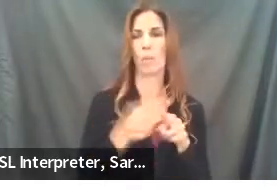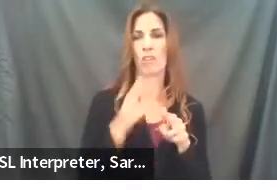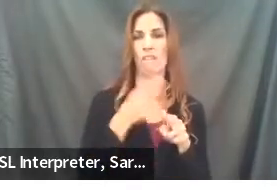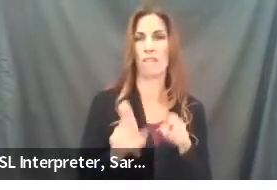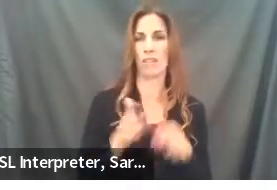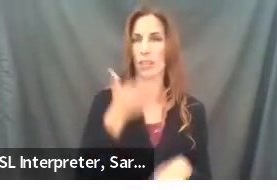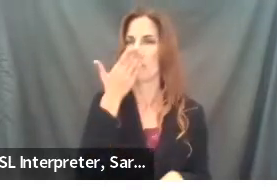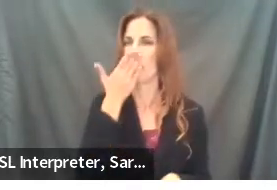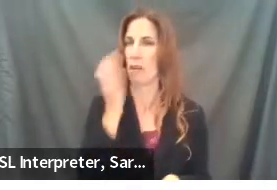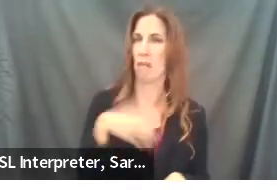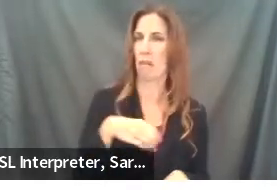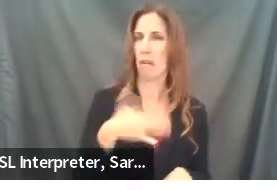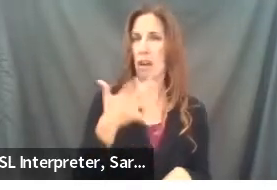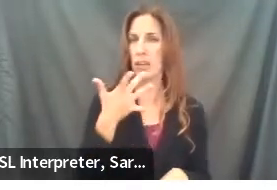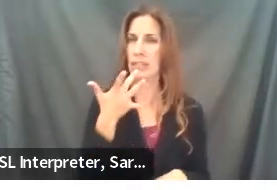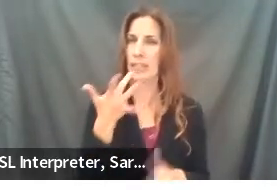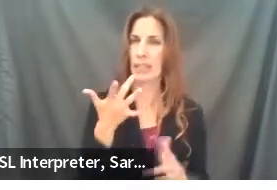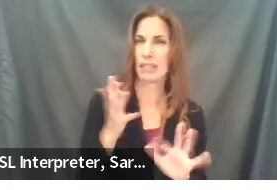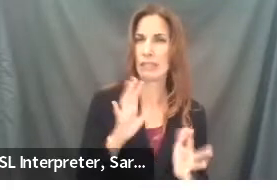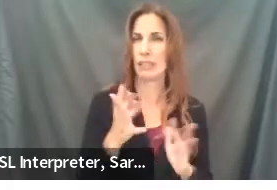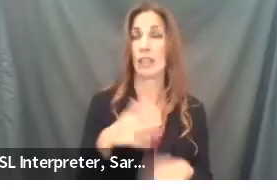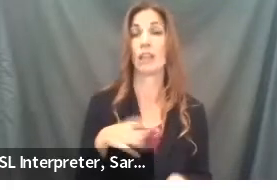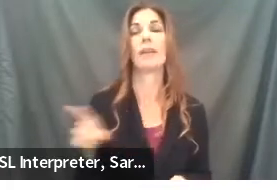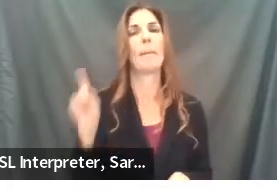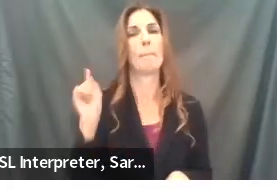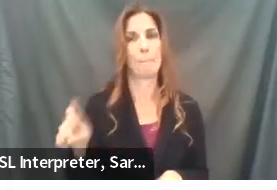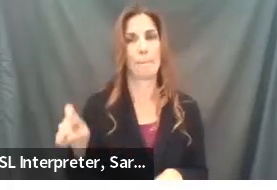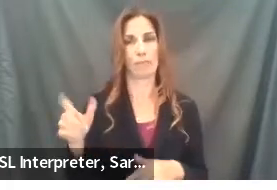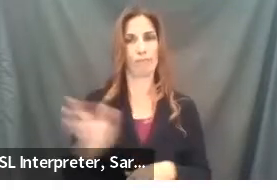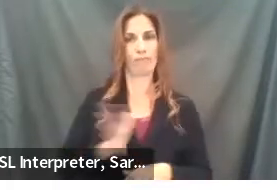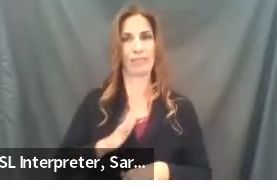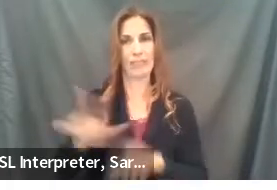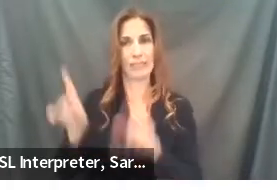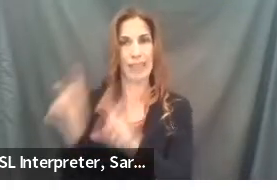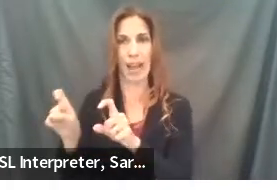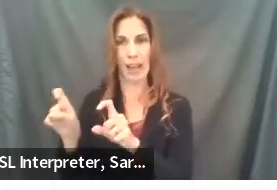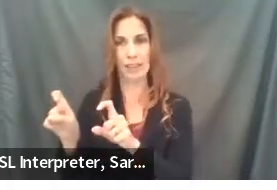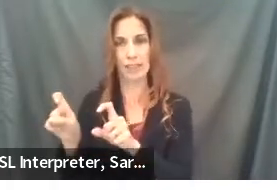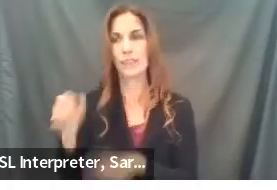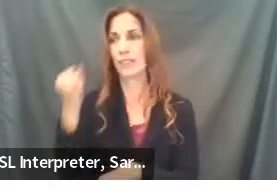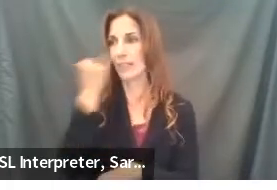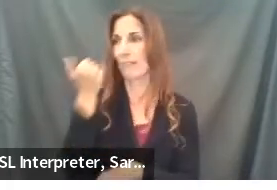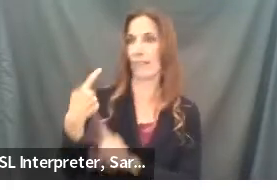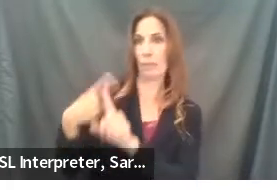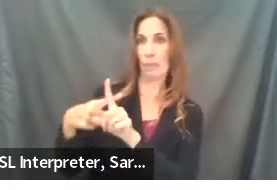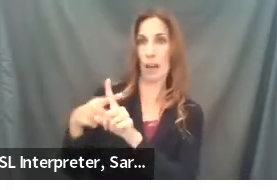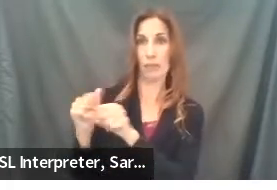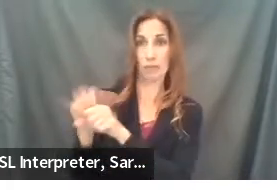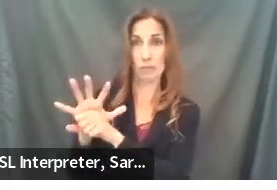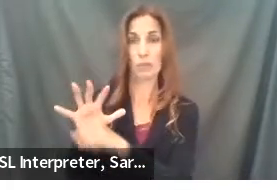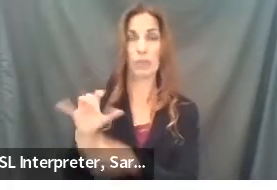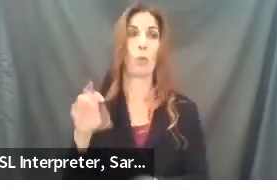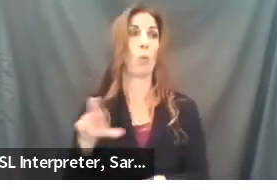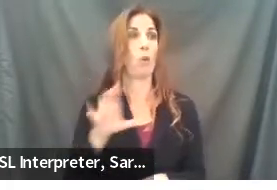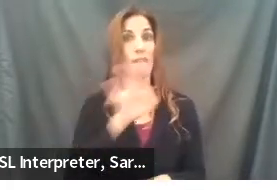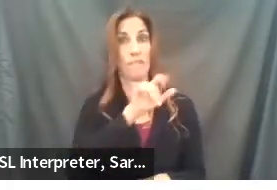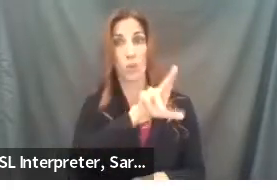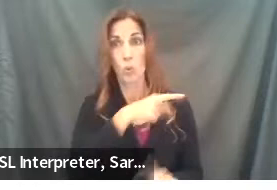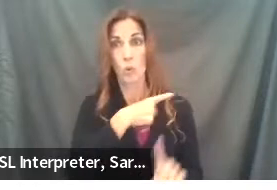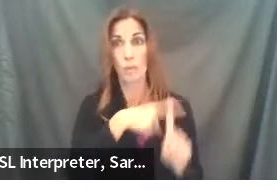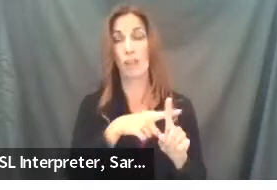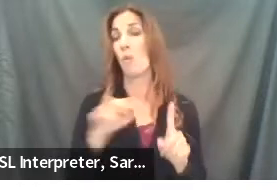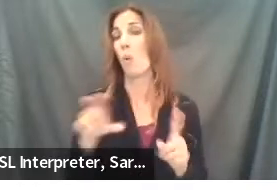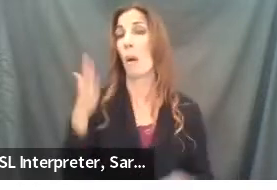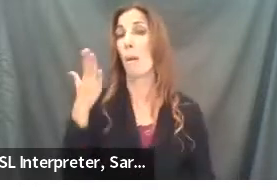Testing is needed to see if you have COVID-19, the flu, or possibly both.